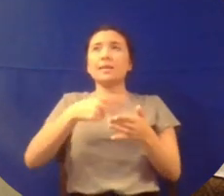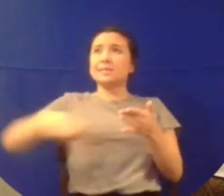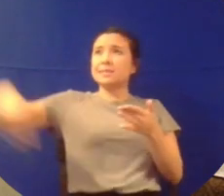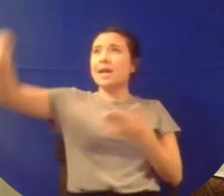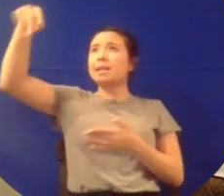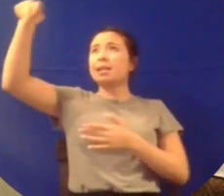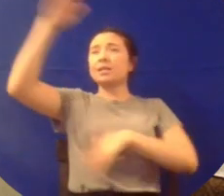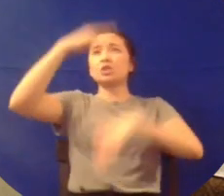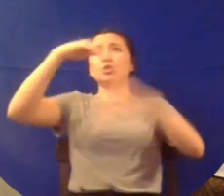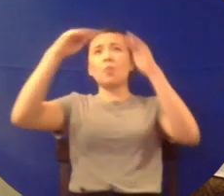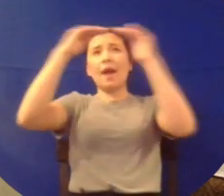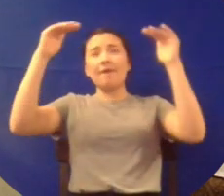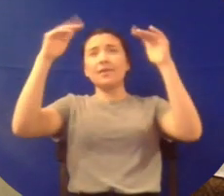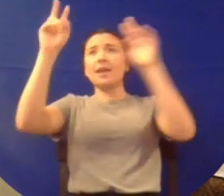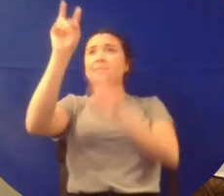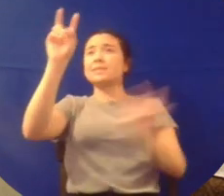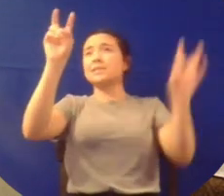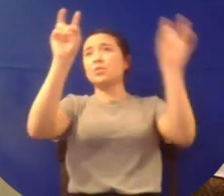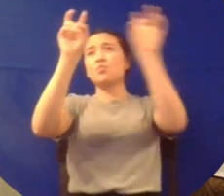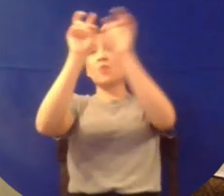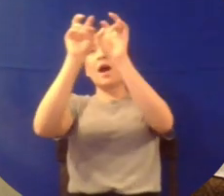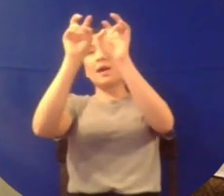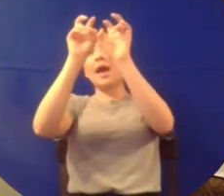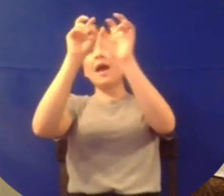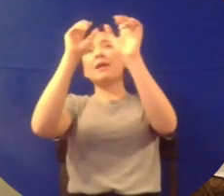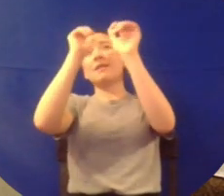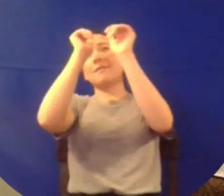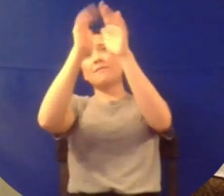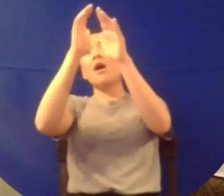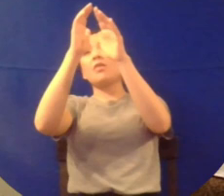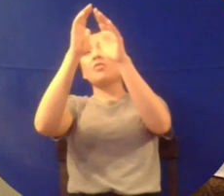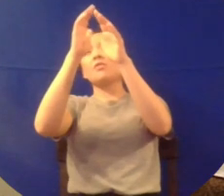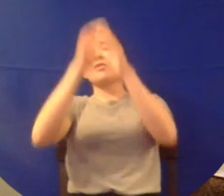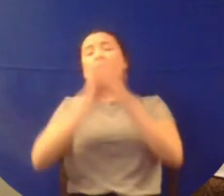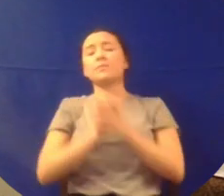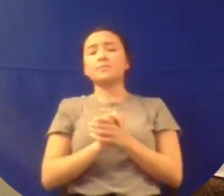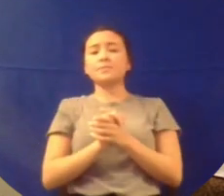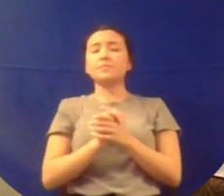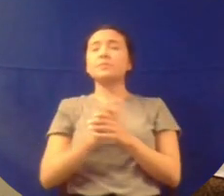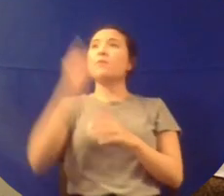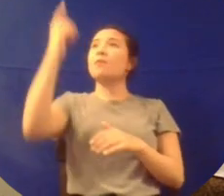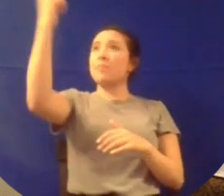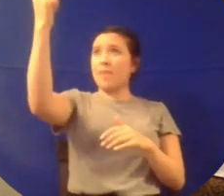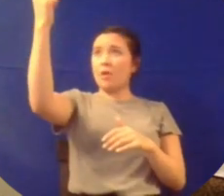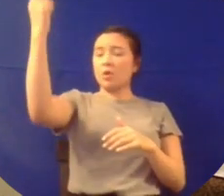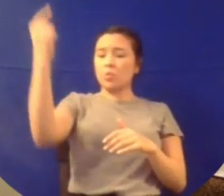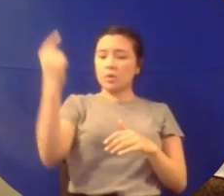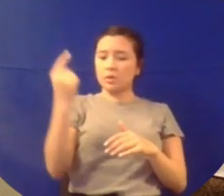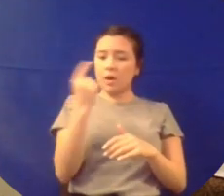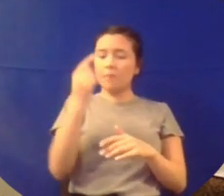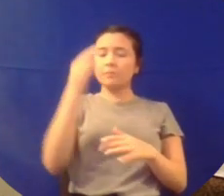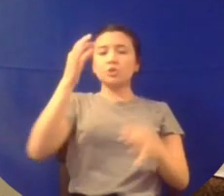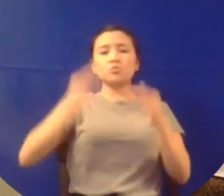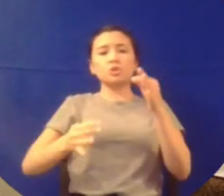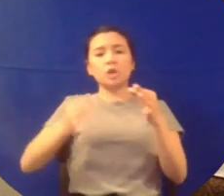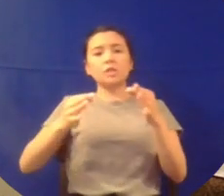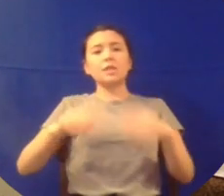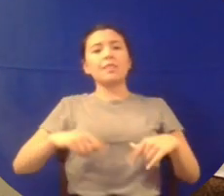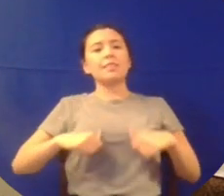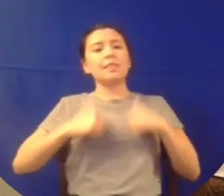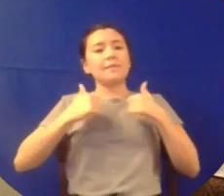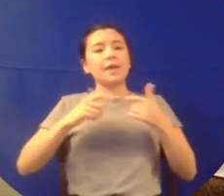heaven, and is seated at the right hand of the God, the Father Almighty. From there he will come to judge the living and the